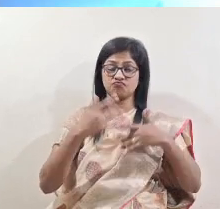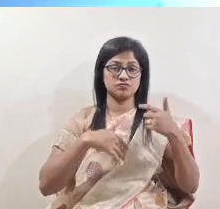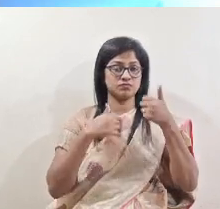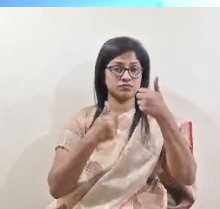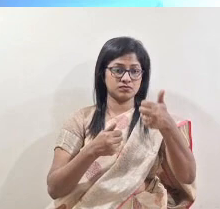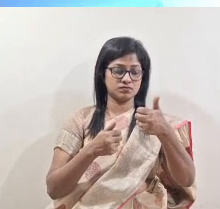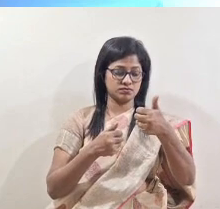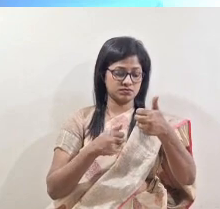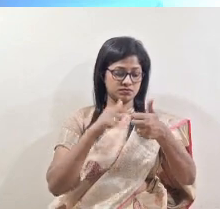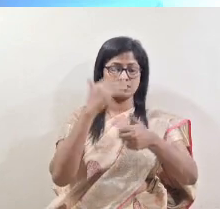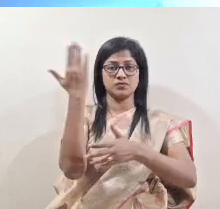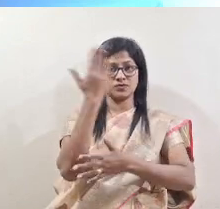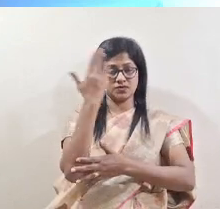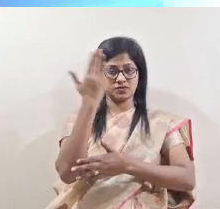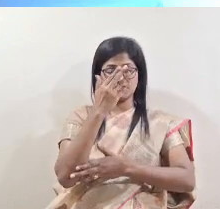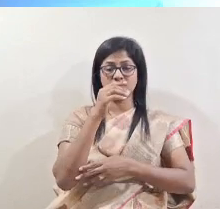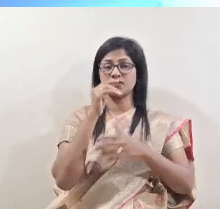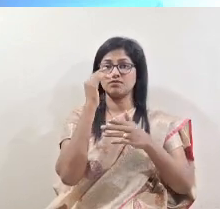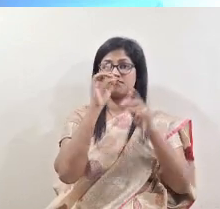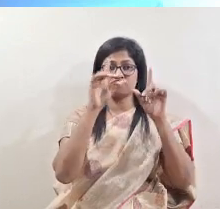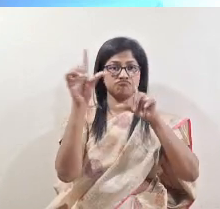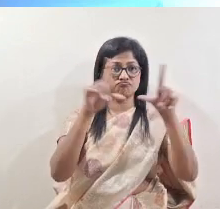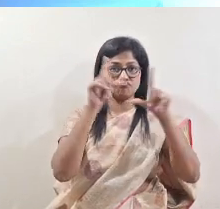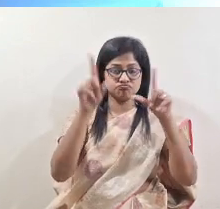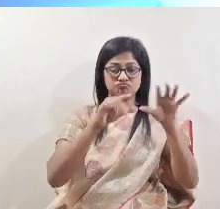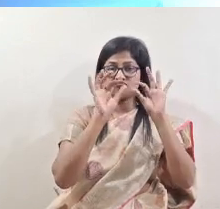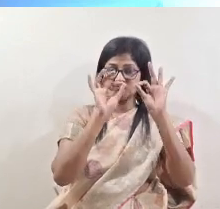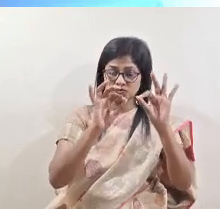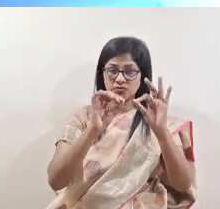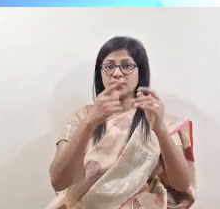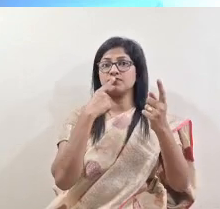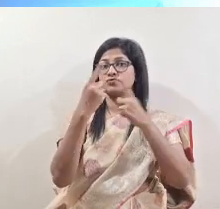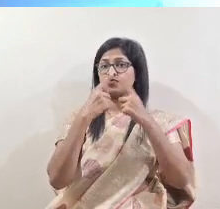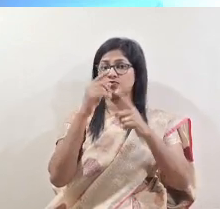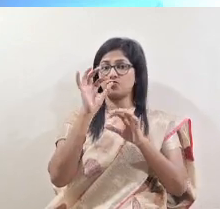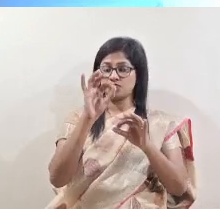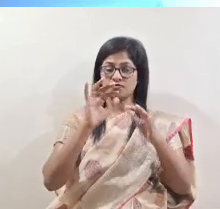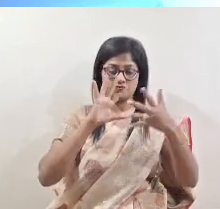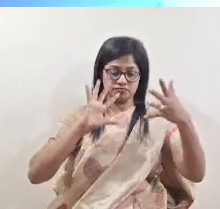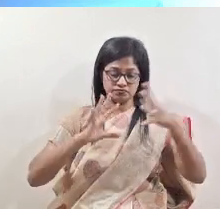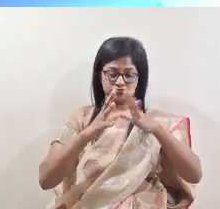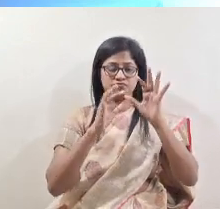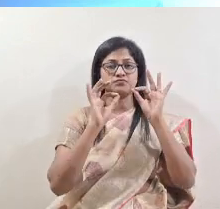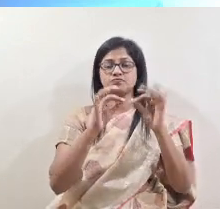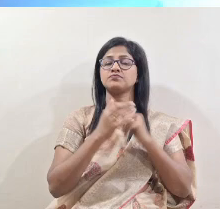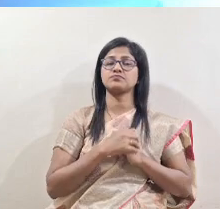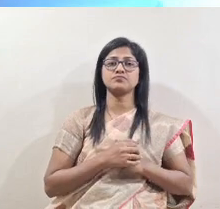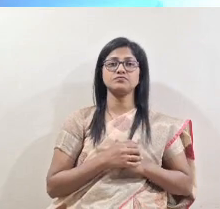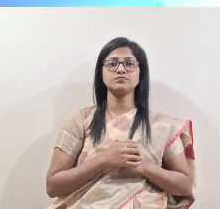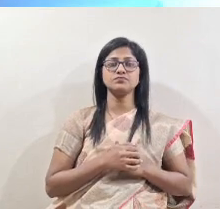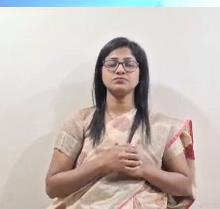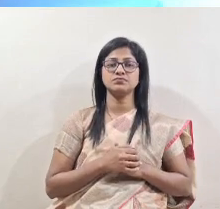Very interesting presentation. Thank Good you. slides, well spoken, articulated.